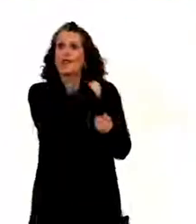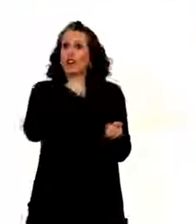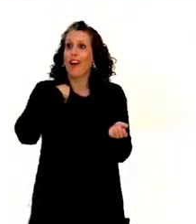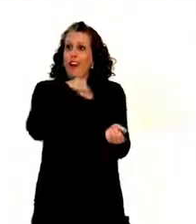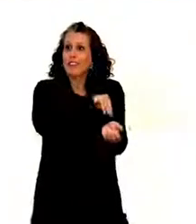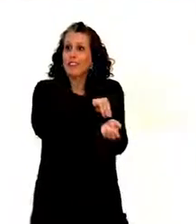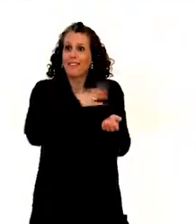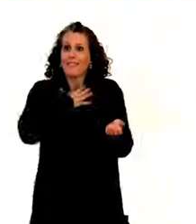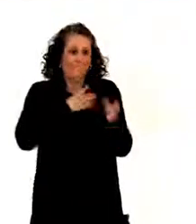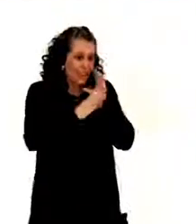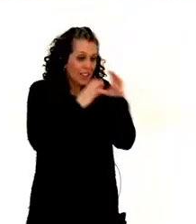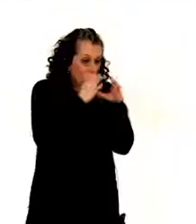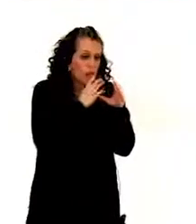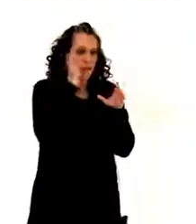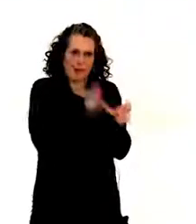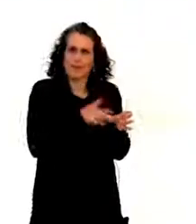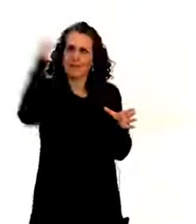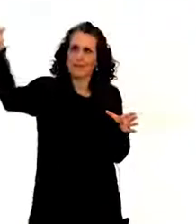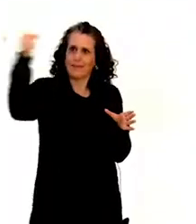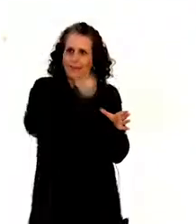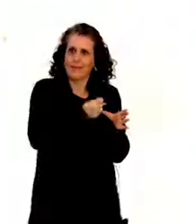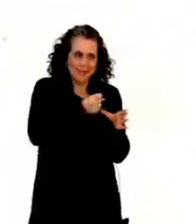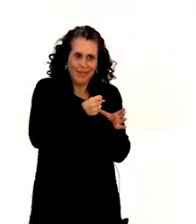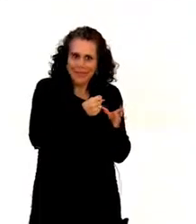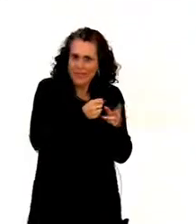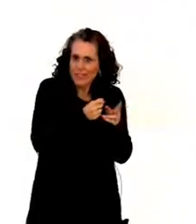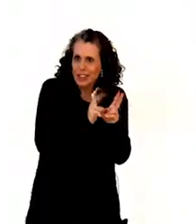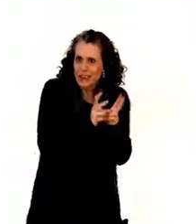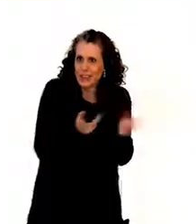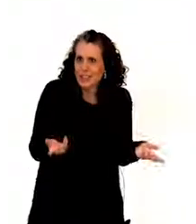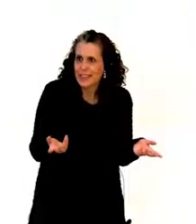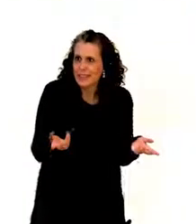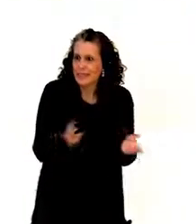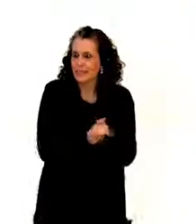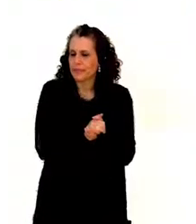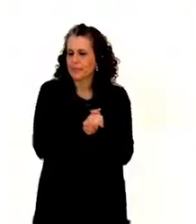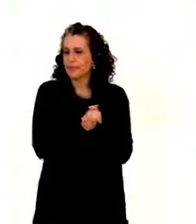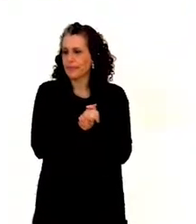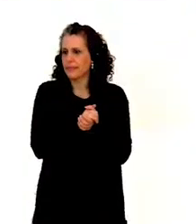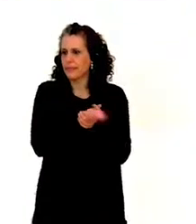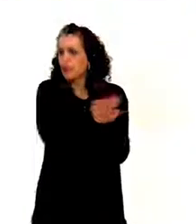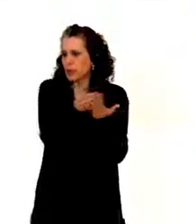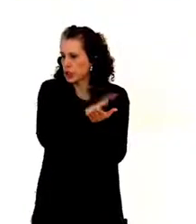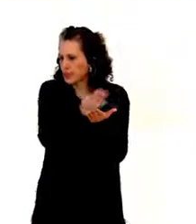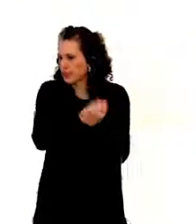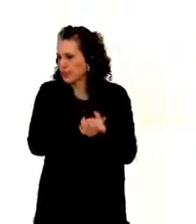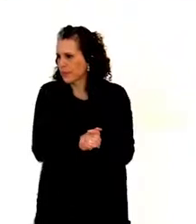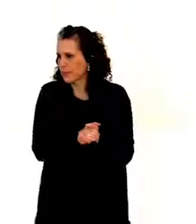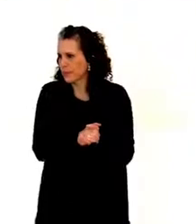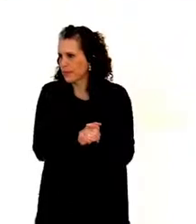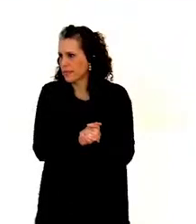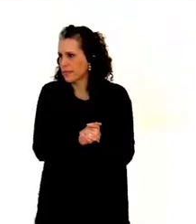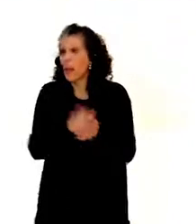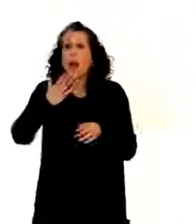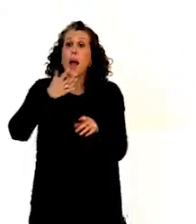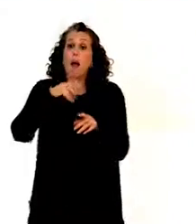is a need to use the sign language and that's a challenge. Then, one thing which is, which I was actually in my country